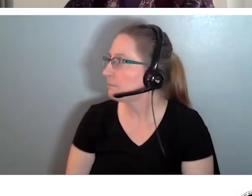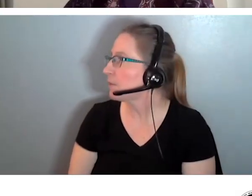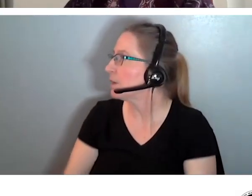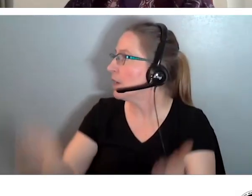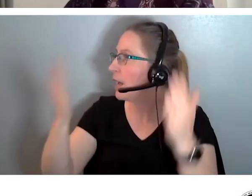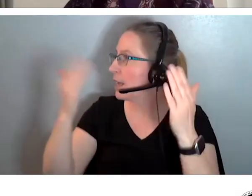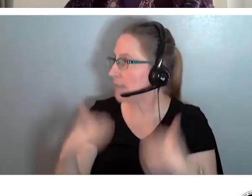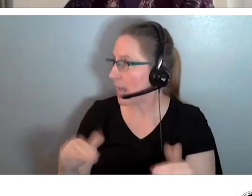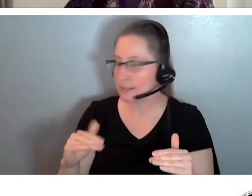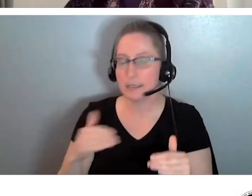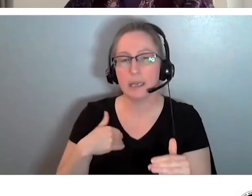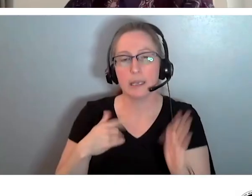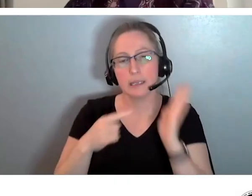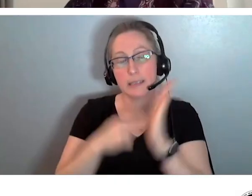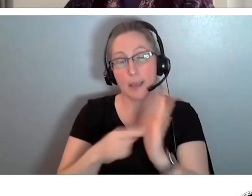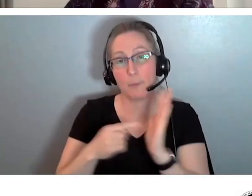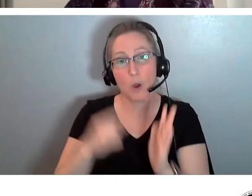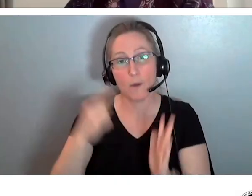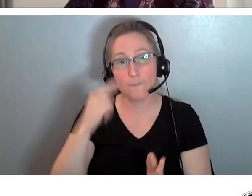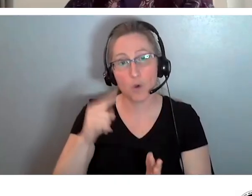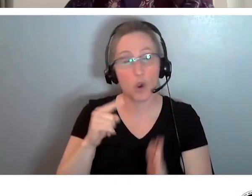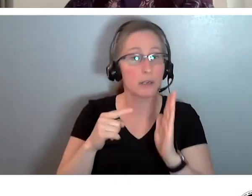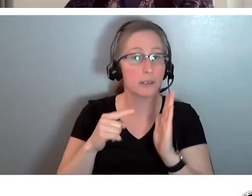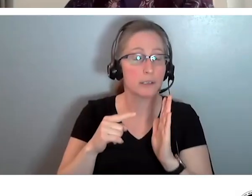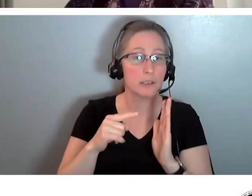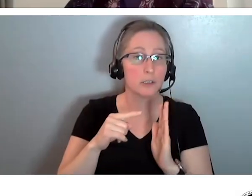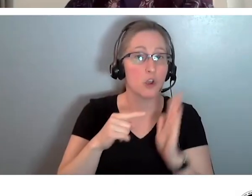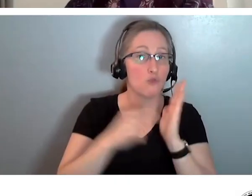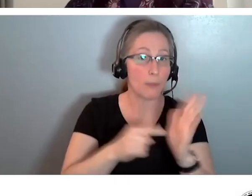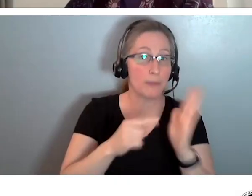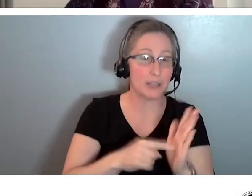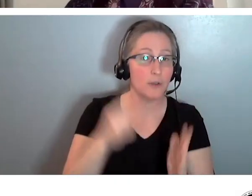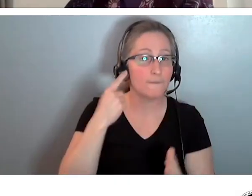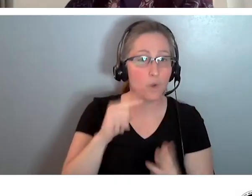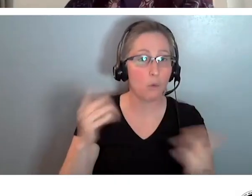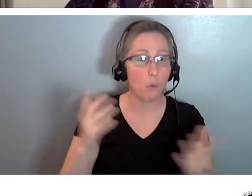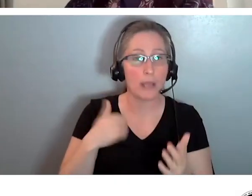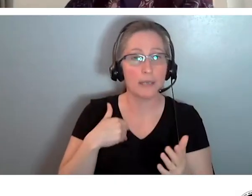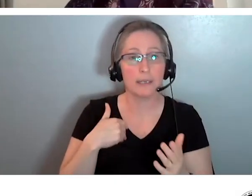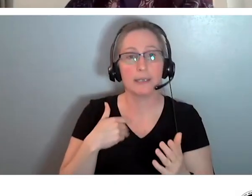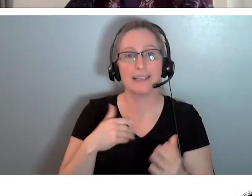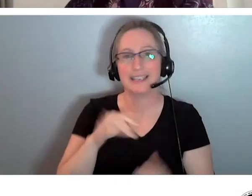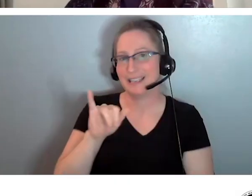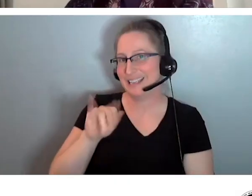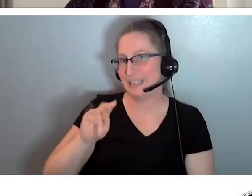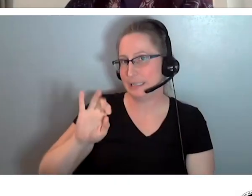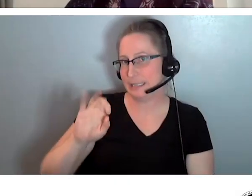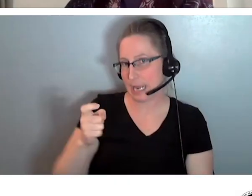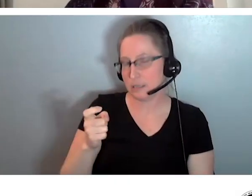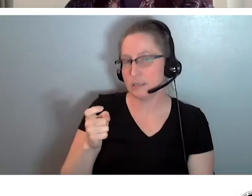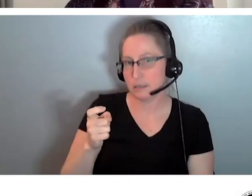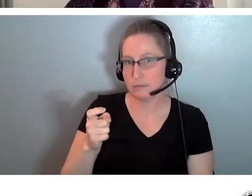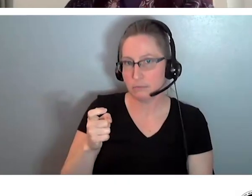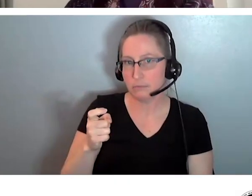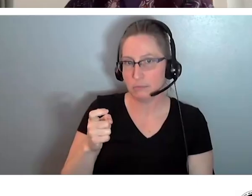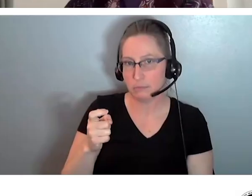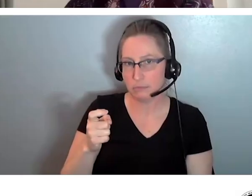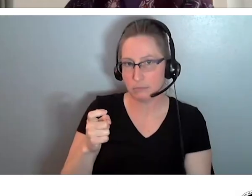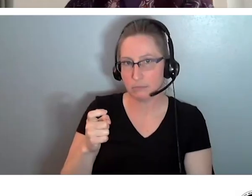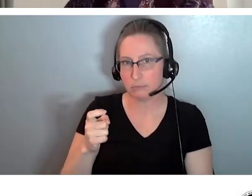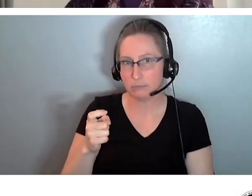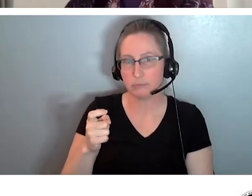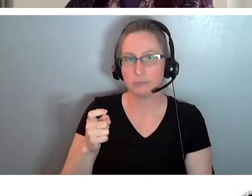Next, we have an example of an it representation that would be in the category of being an index.